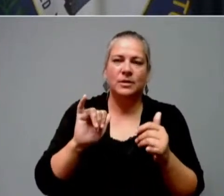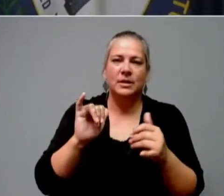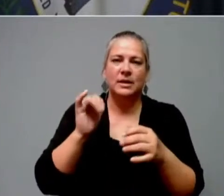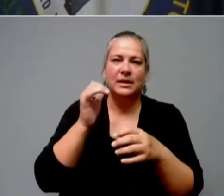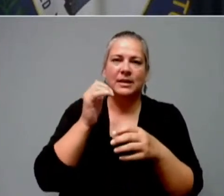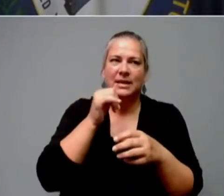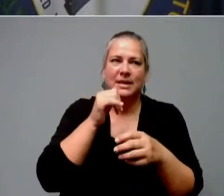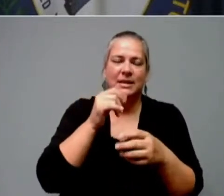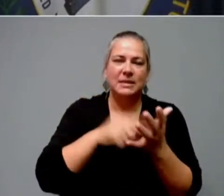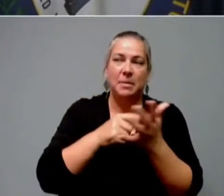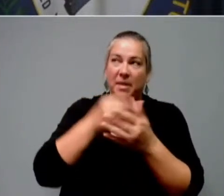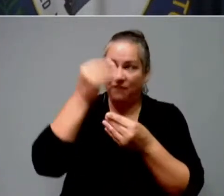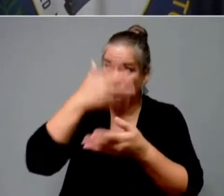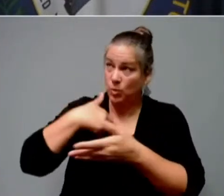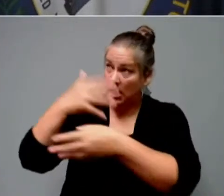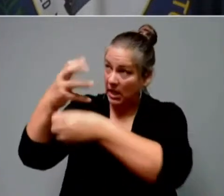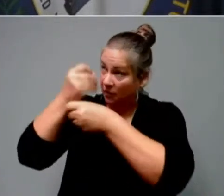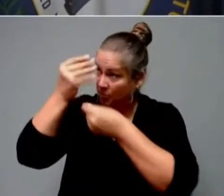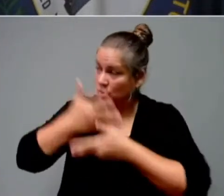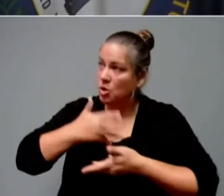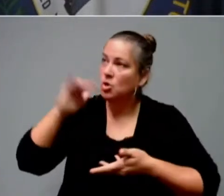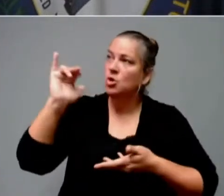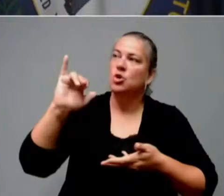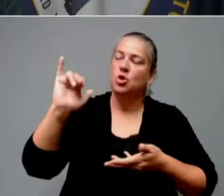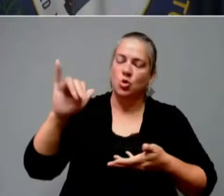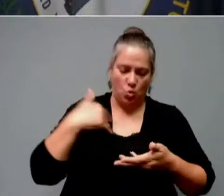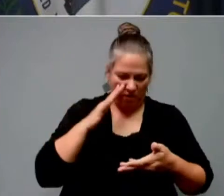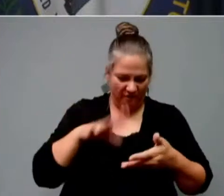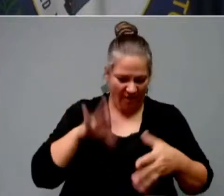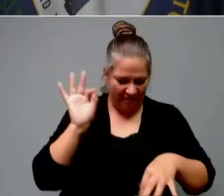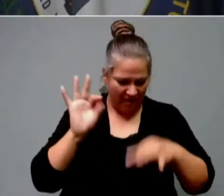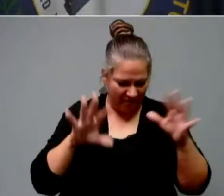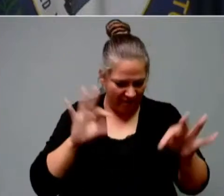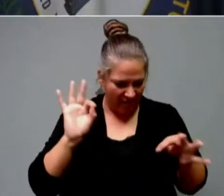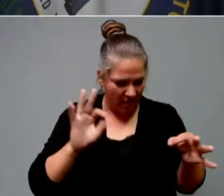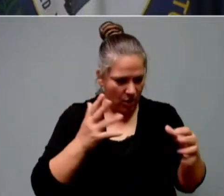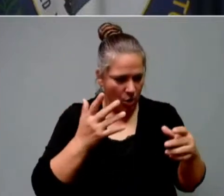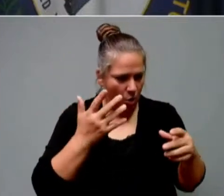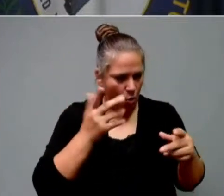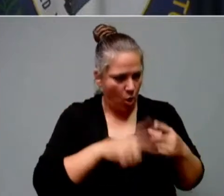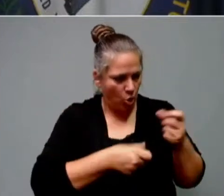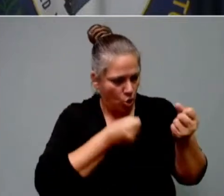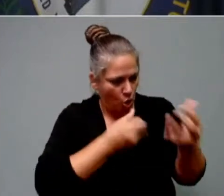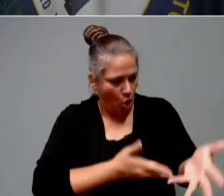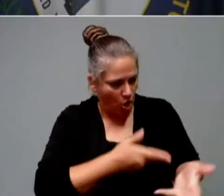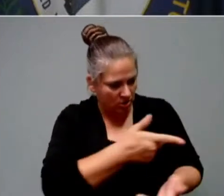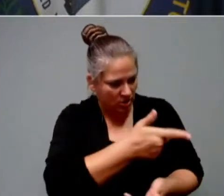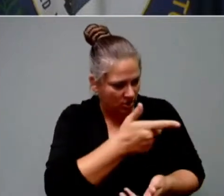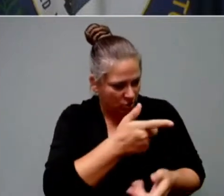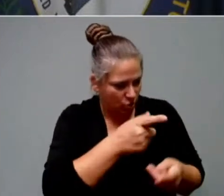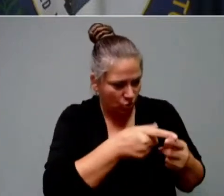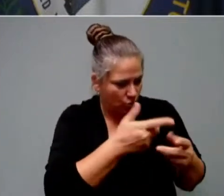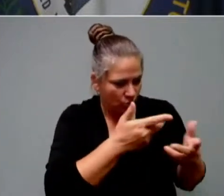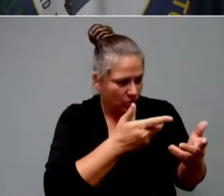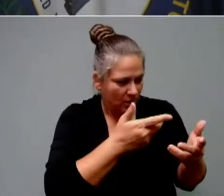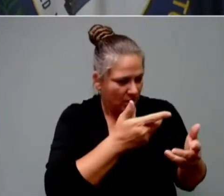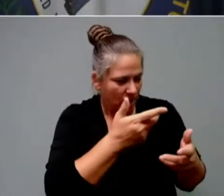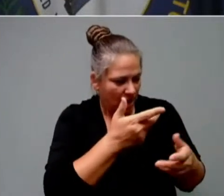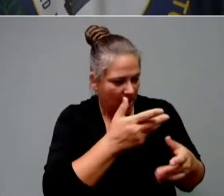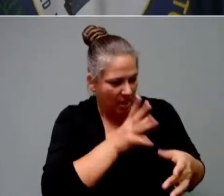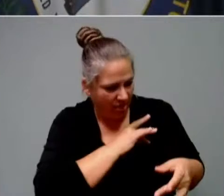it's likely that we'll find that there is a correlation between breakthrough cases. And remember, how the federal government tracks that is